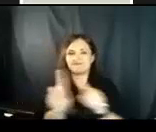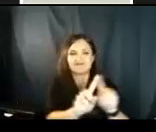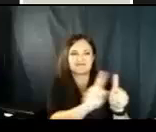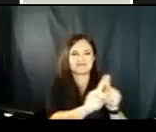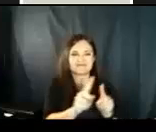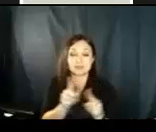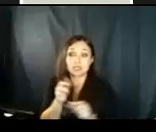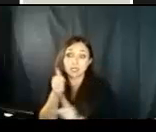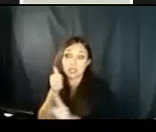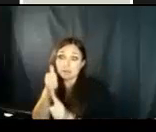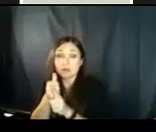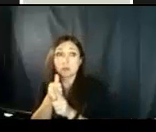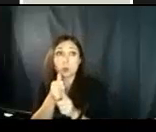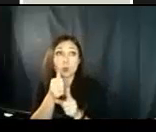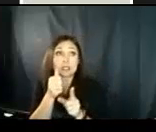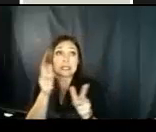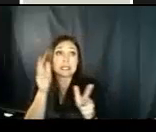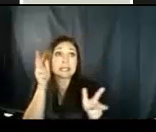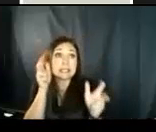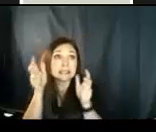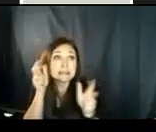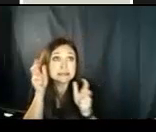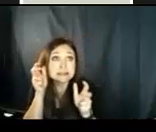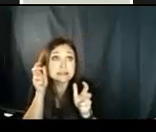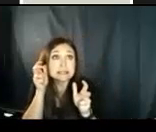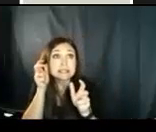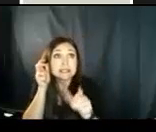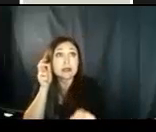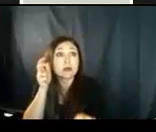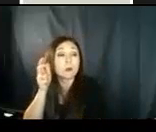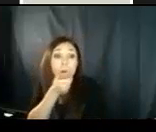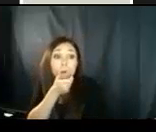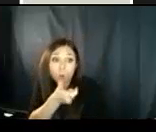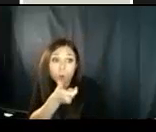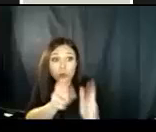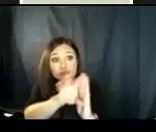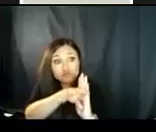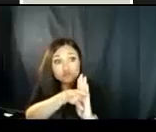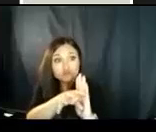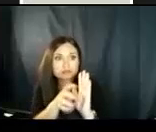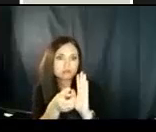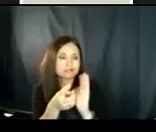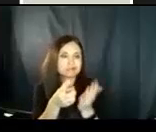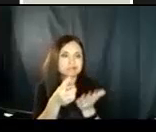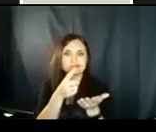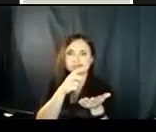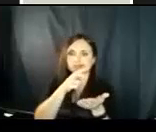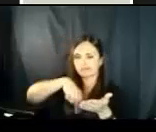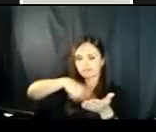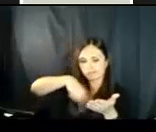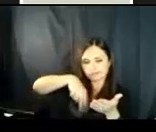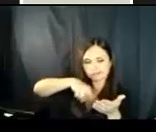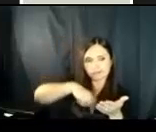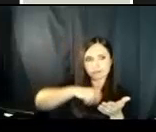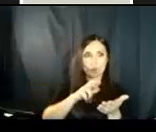either listening to an audio, watching a video, reading text, engaging in an assignment. Engagement